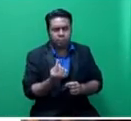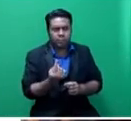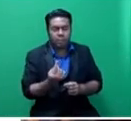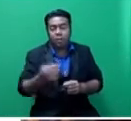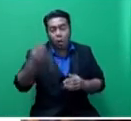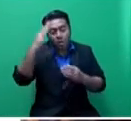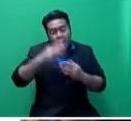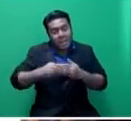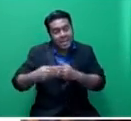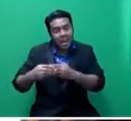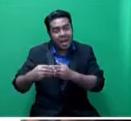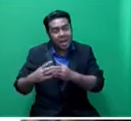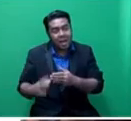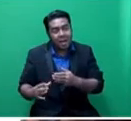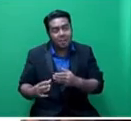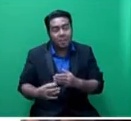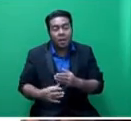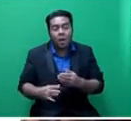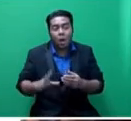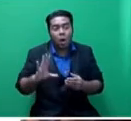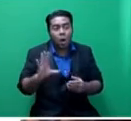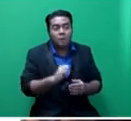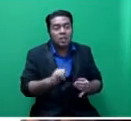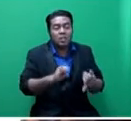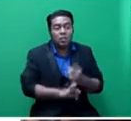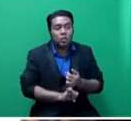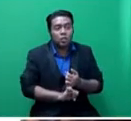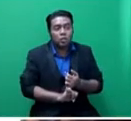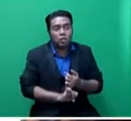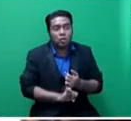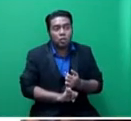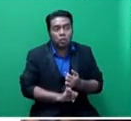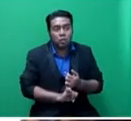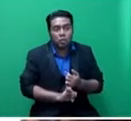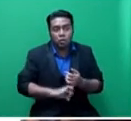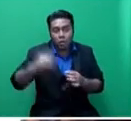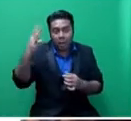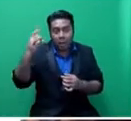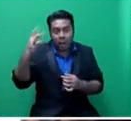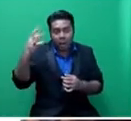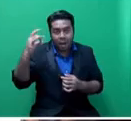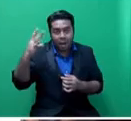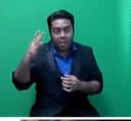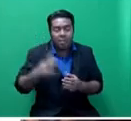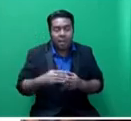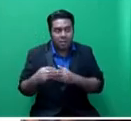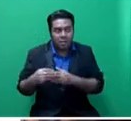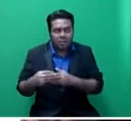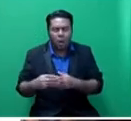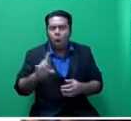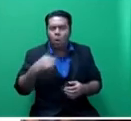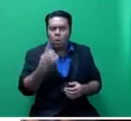Leader of the Opposition, the Honorable Leader of SUDALPA always refers a lot to the elephant